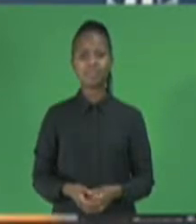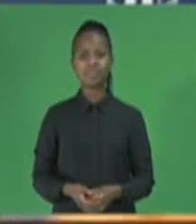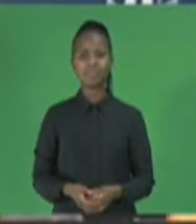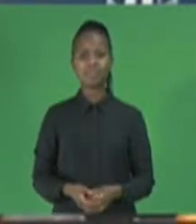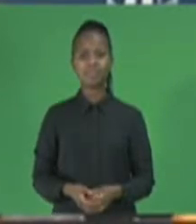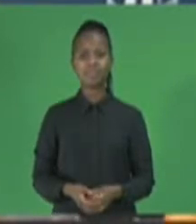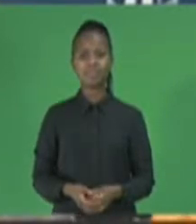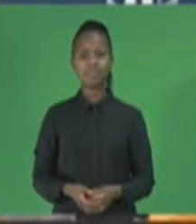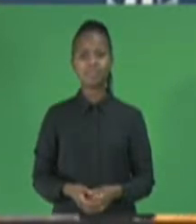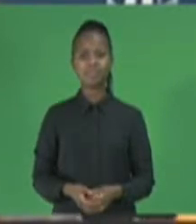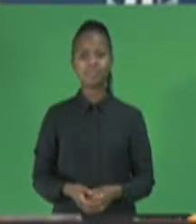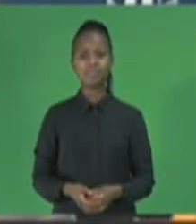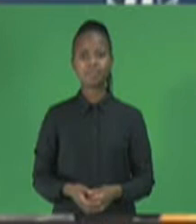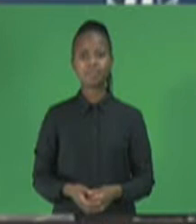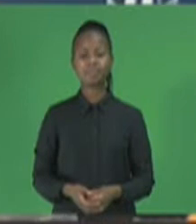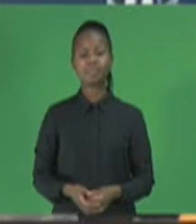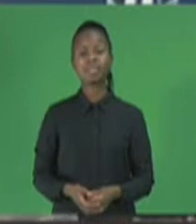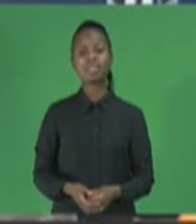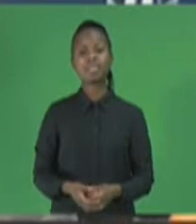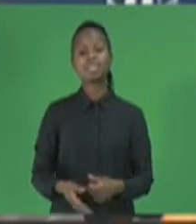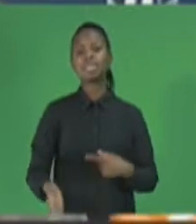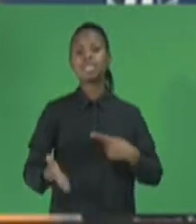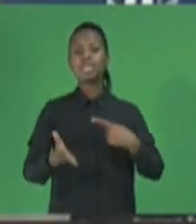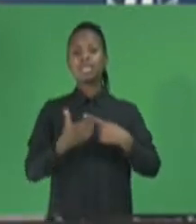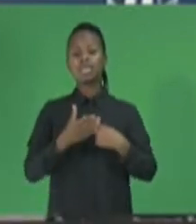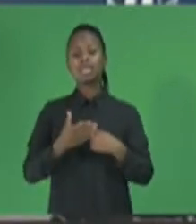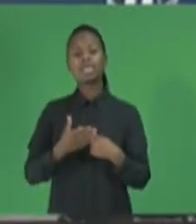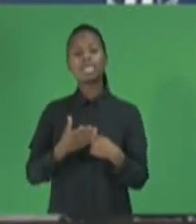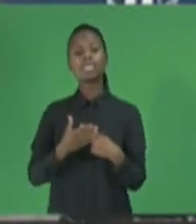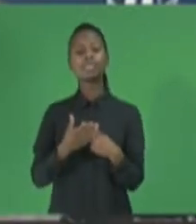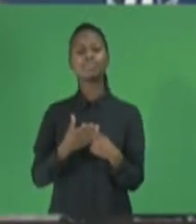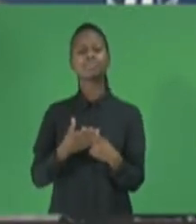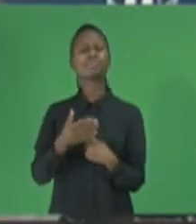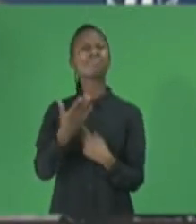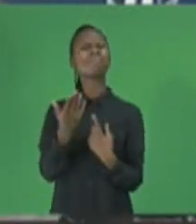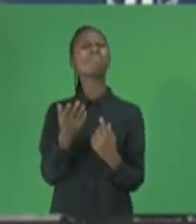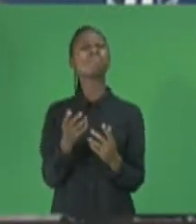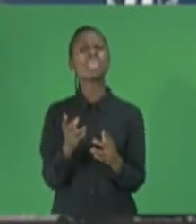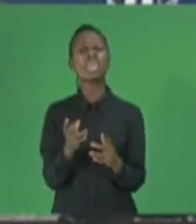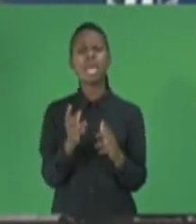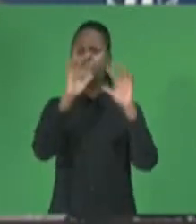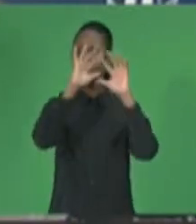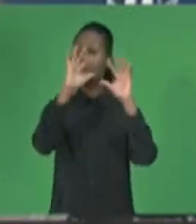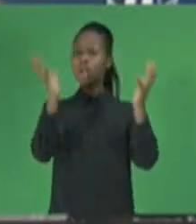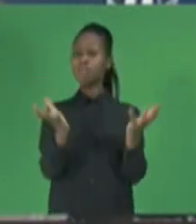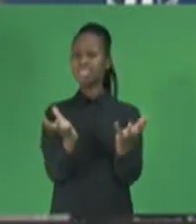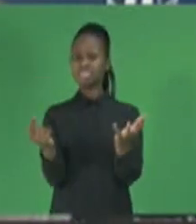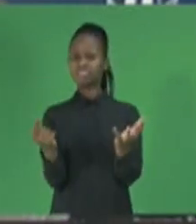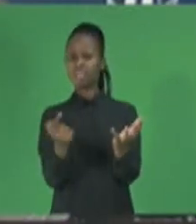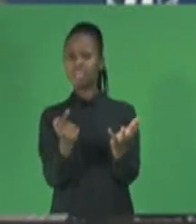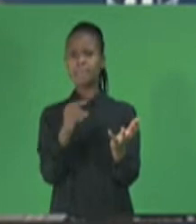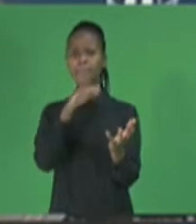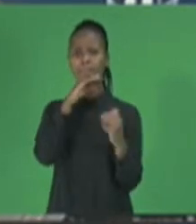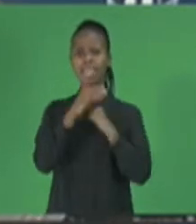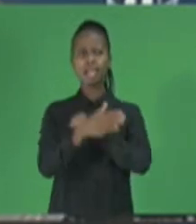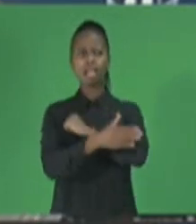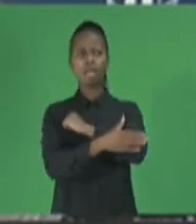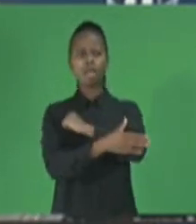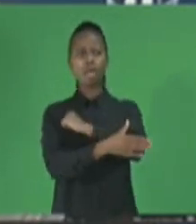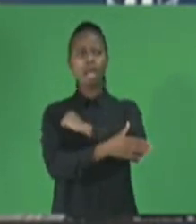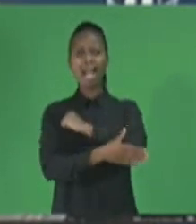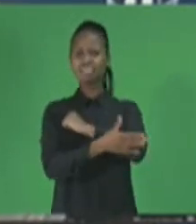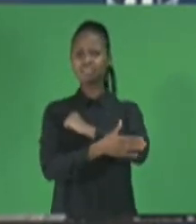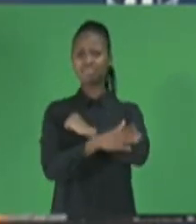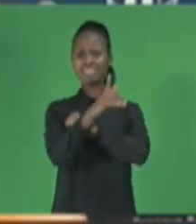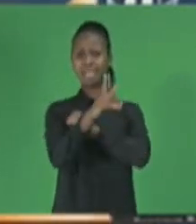Are we concerned about normalization? Well, no, not quite. But we do